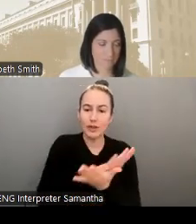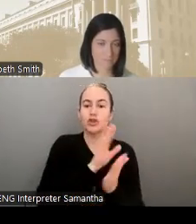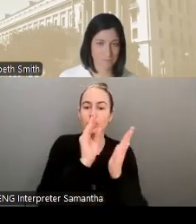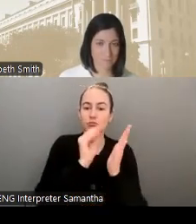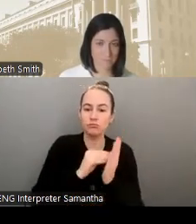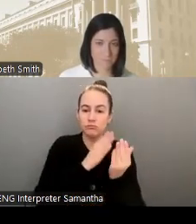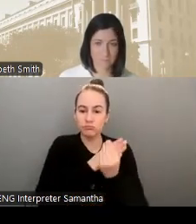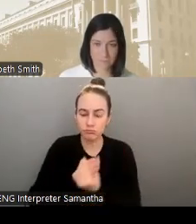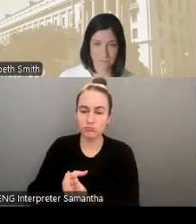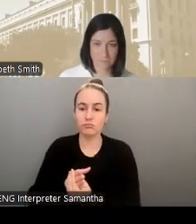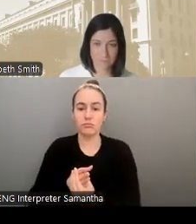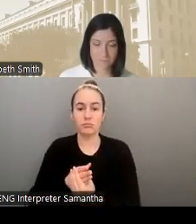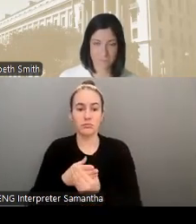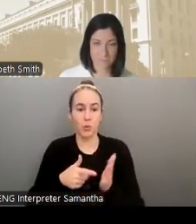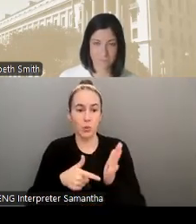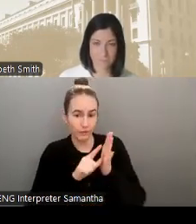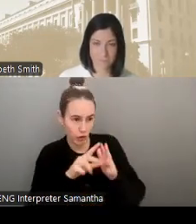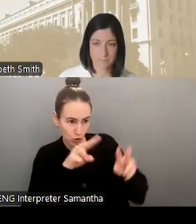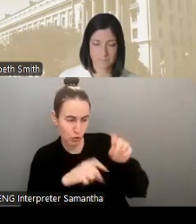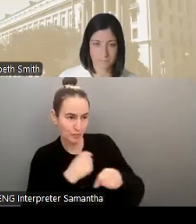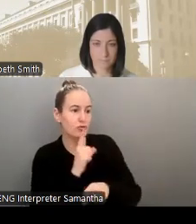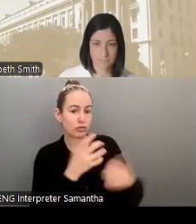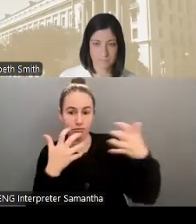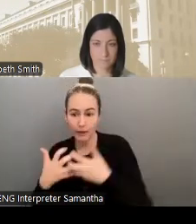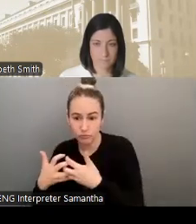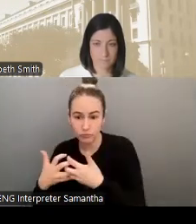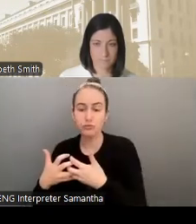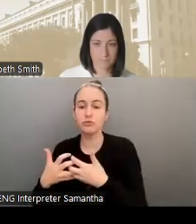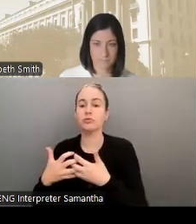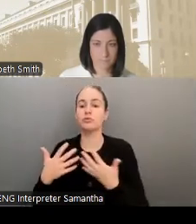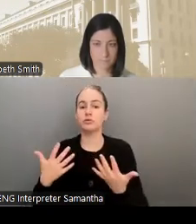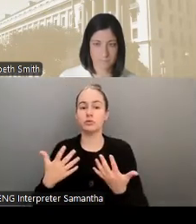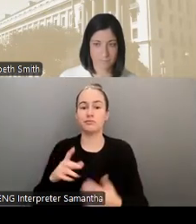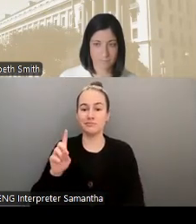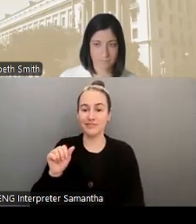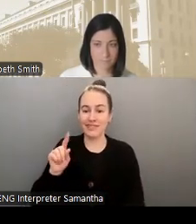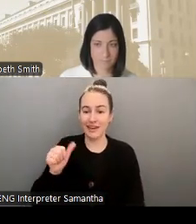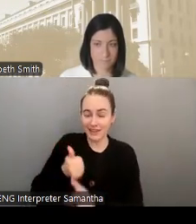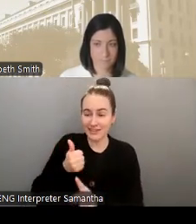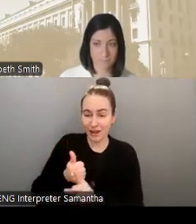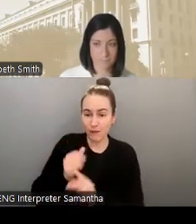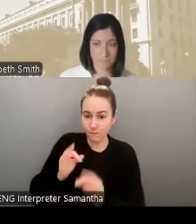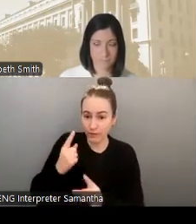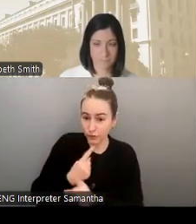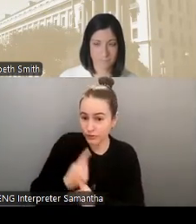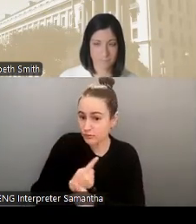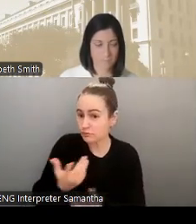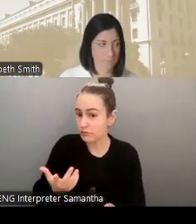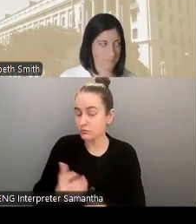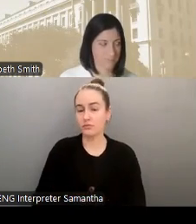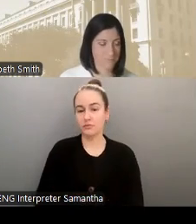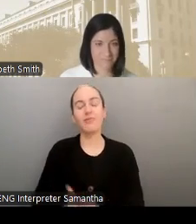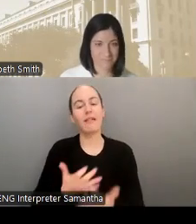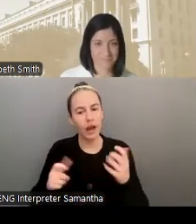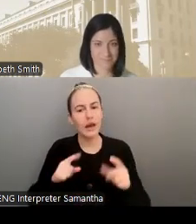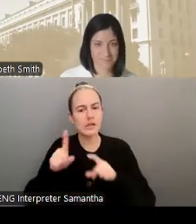that? Are you spot checking this information? And is your data accurate? So again, we'll be going through a lot of questions, most